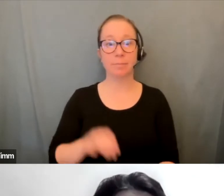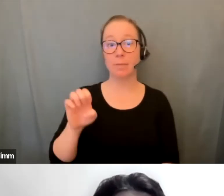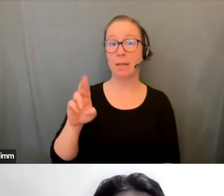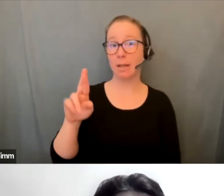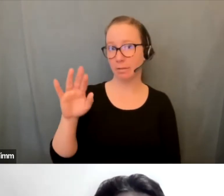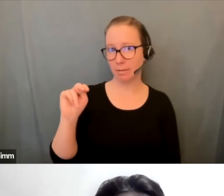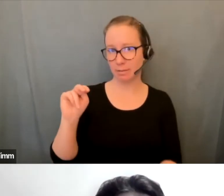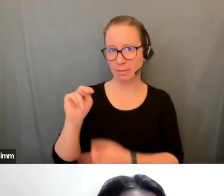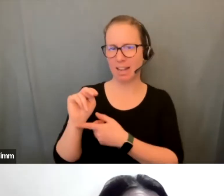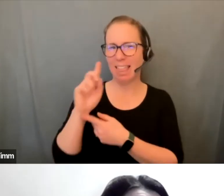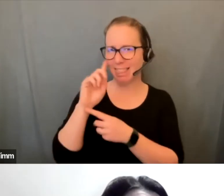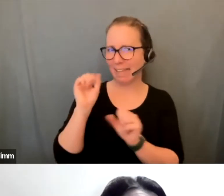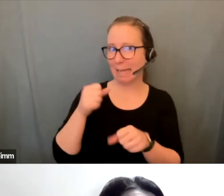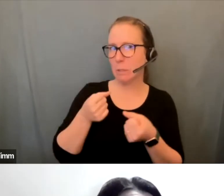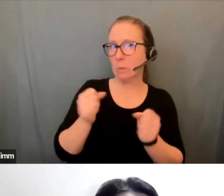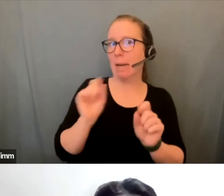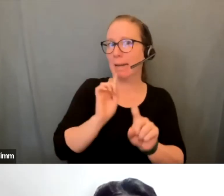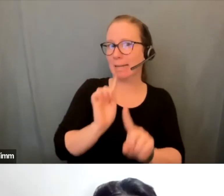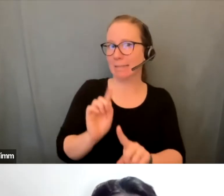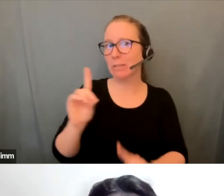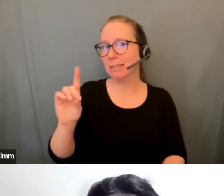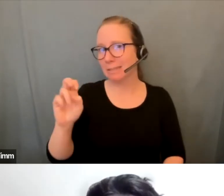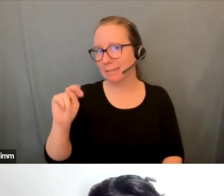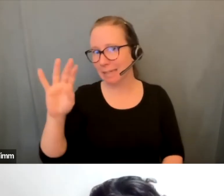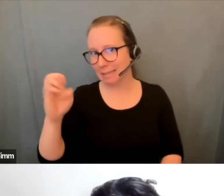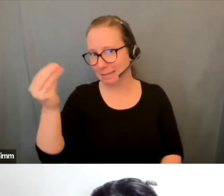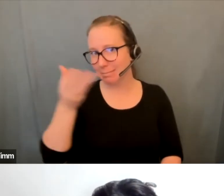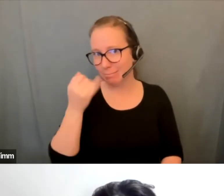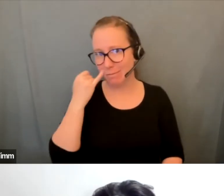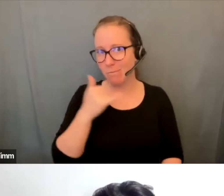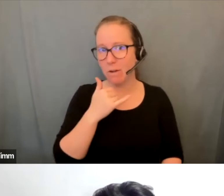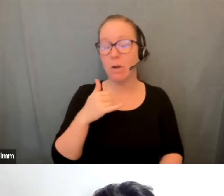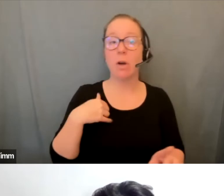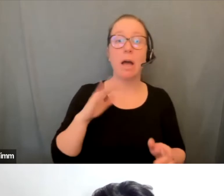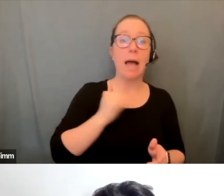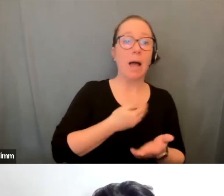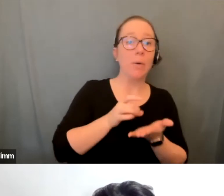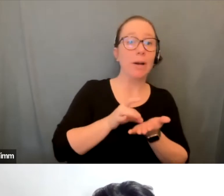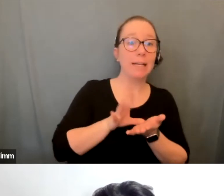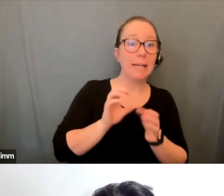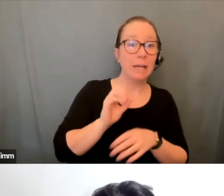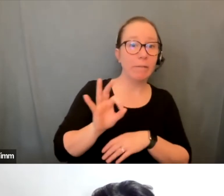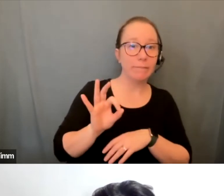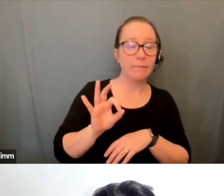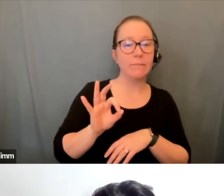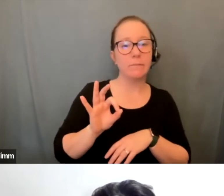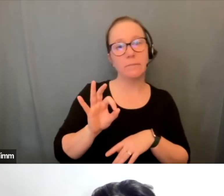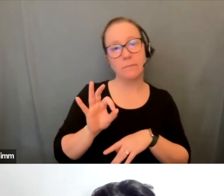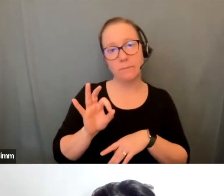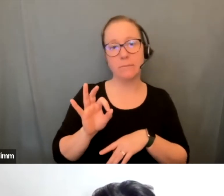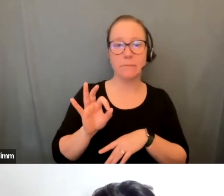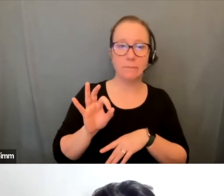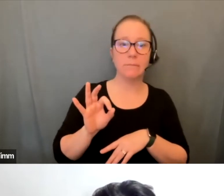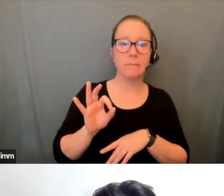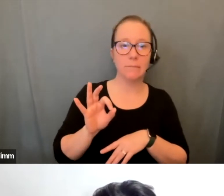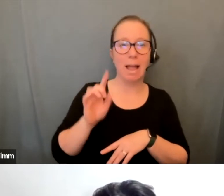I think I can attempt this and Denise can jump in too, but our kickoff is probably going to be,